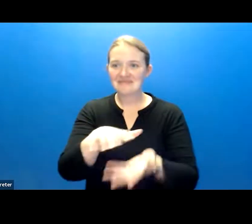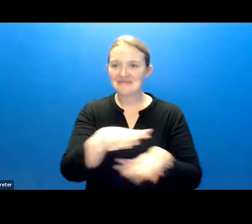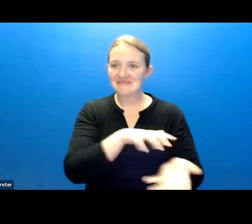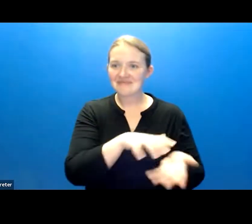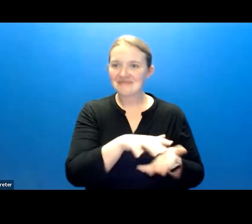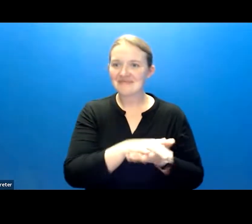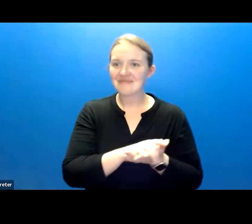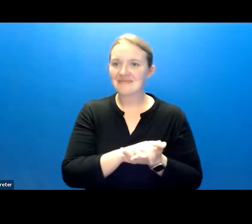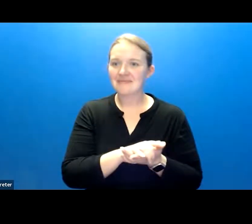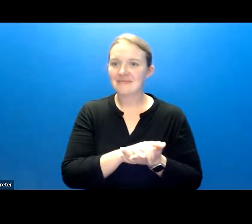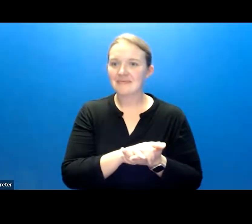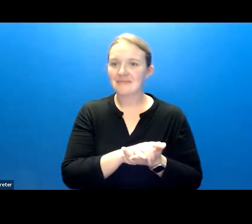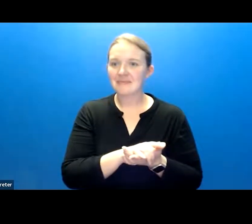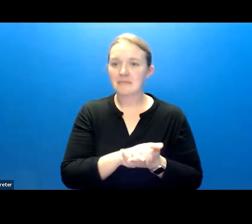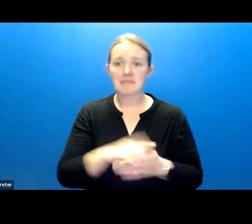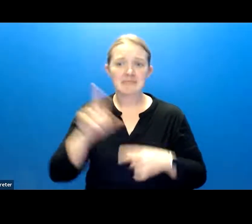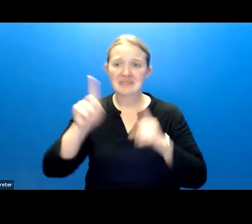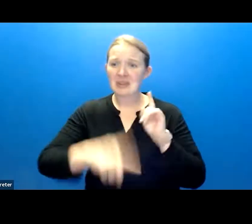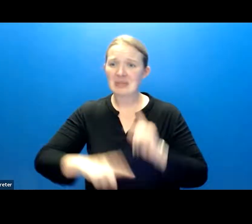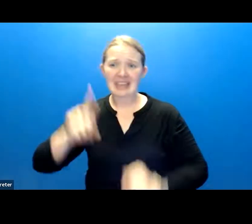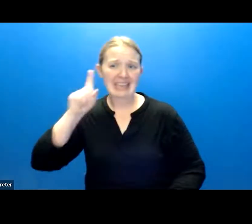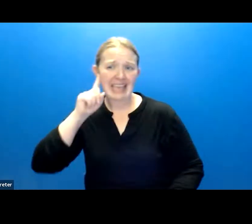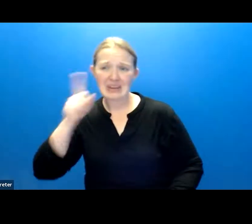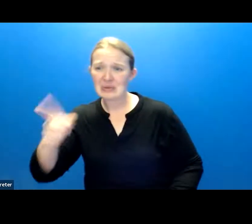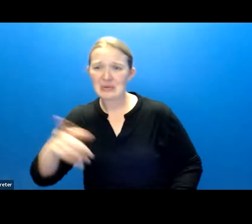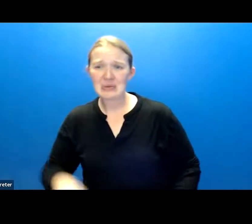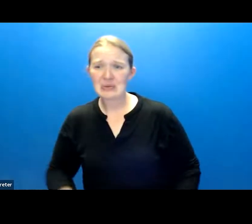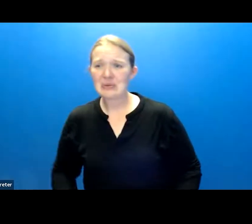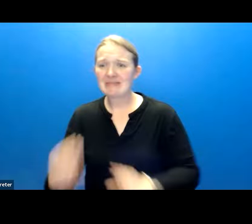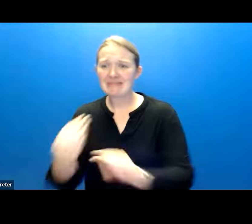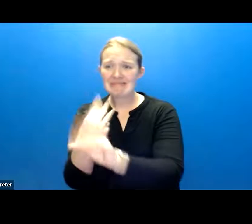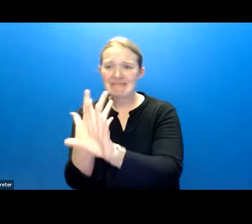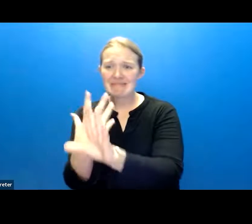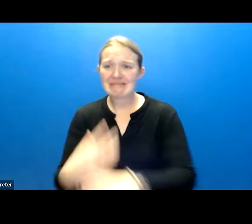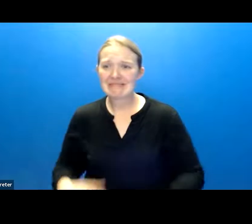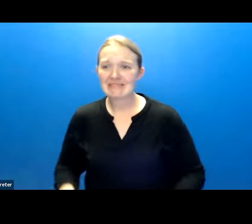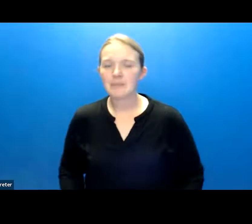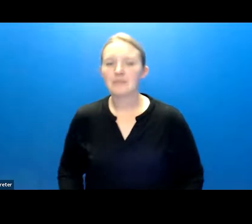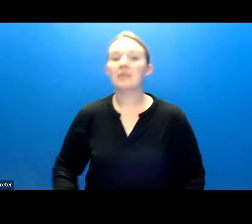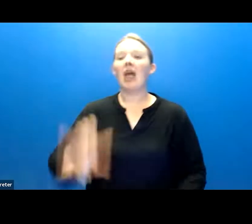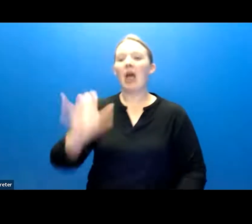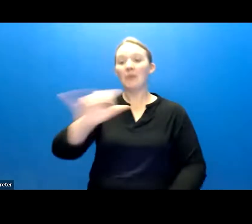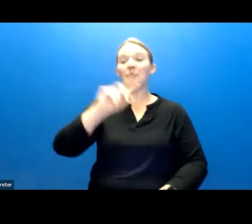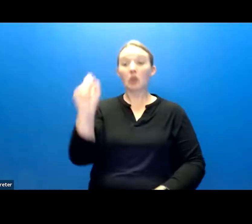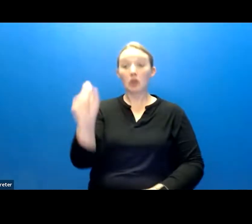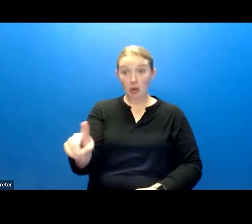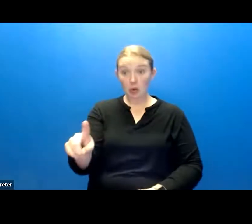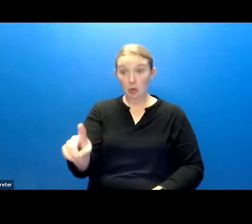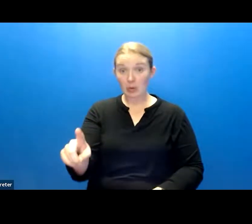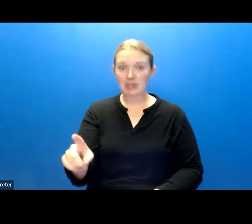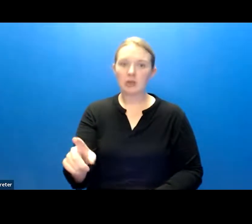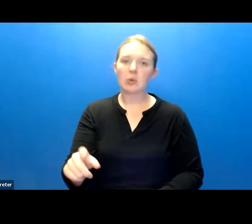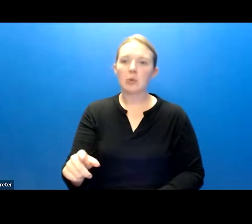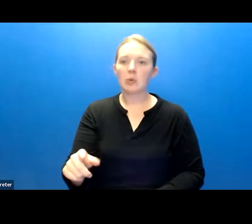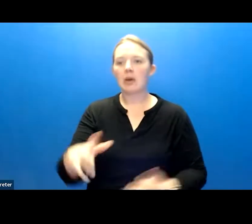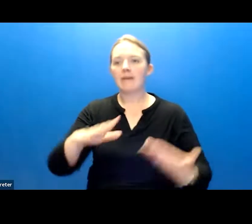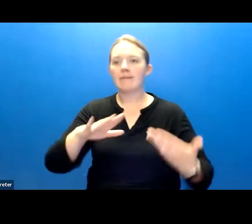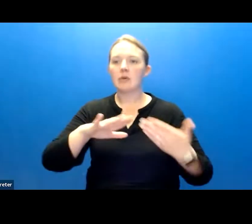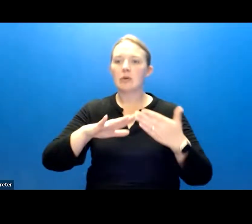The virtual people can't hear you. I'm sorry. It's the virtual folks. Yes, so the question pretty much was like for the